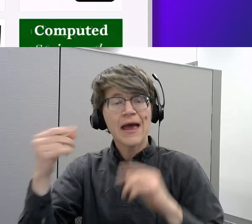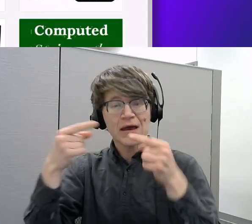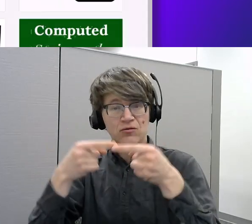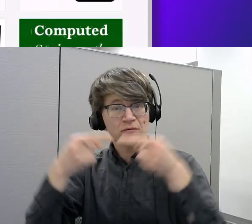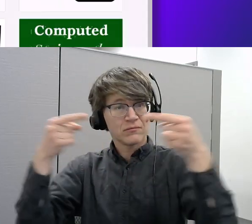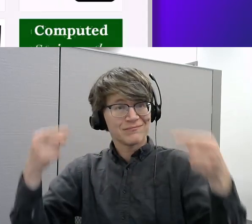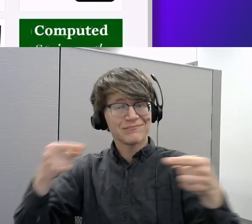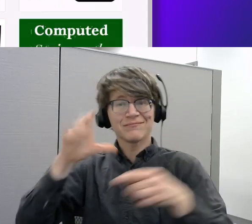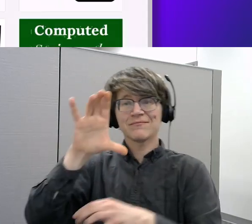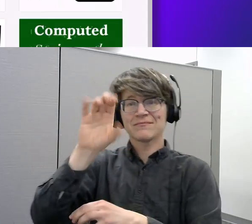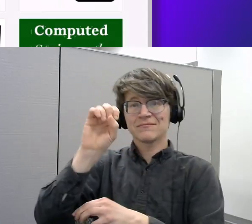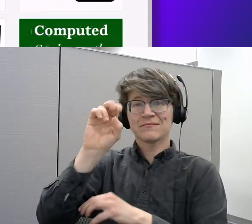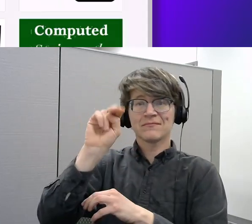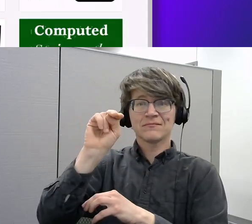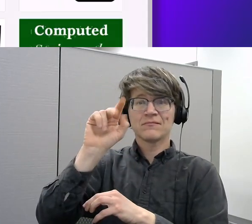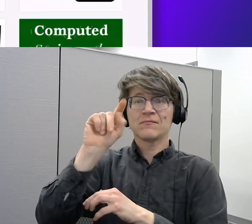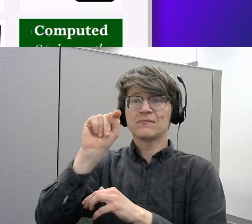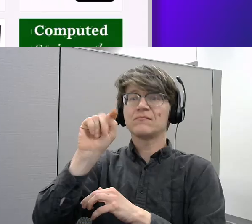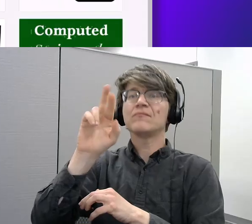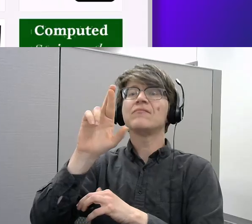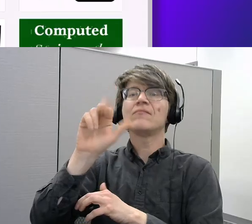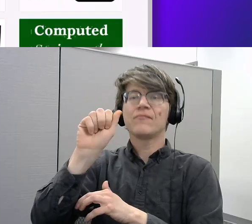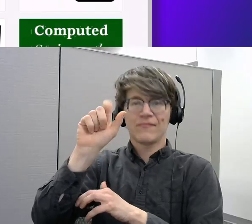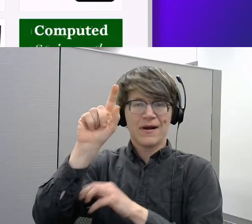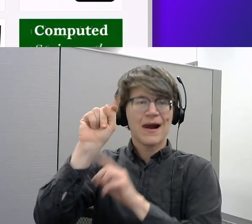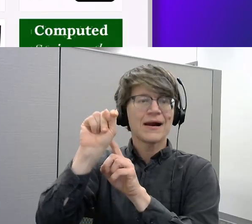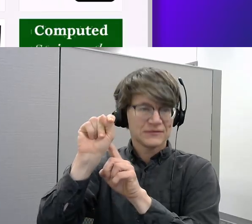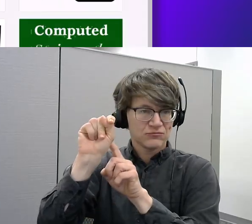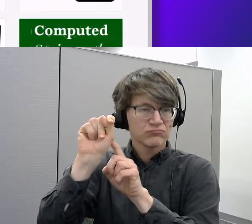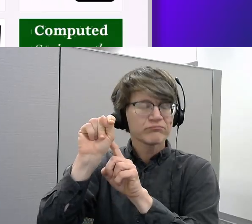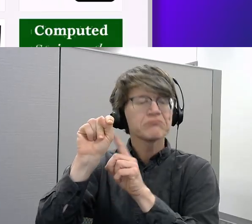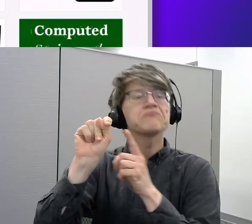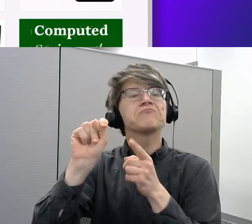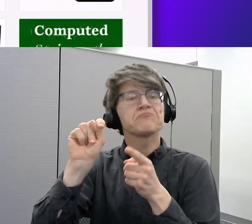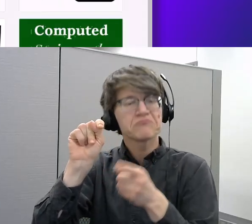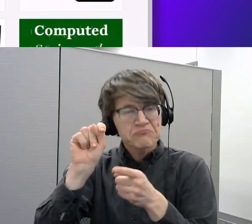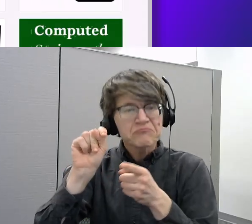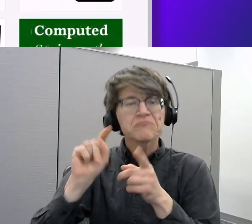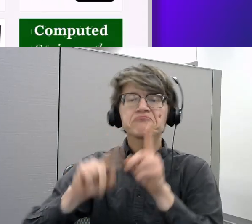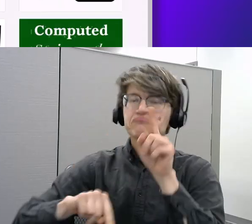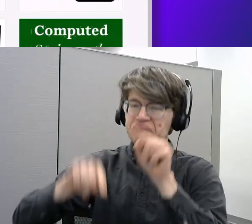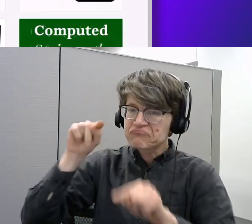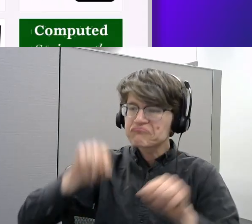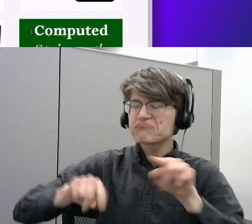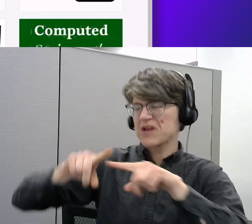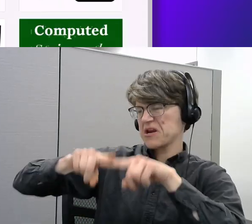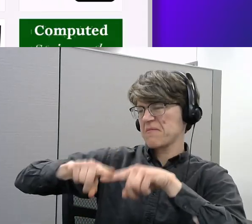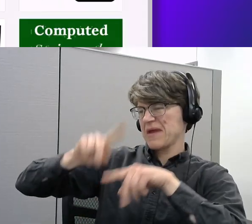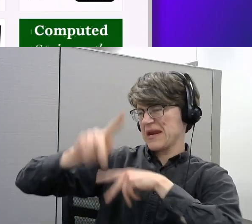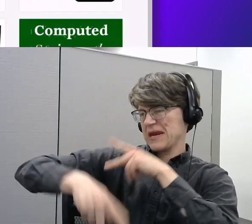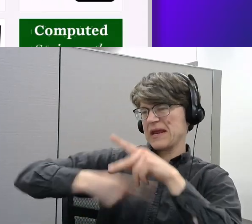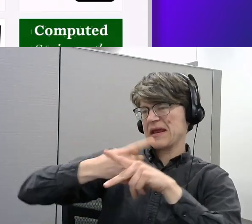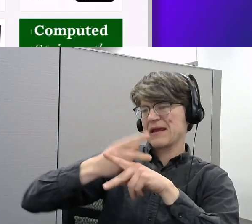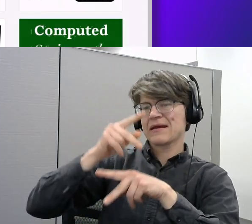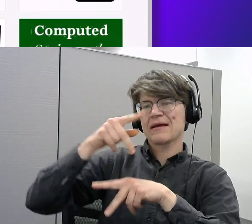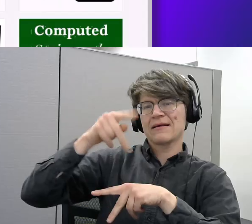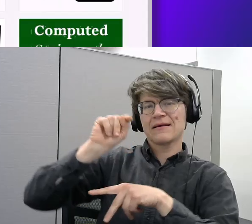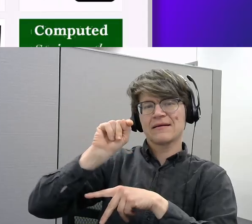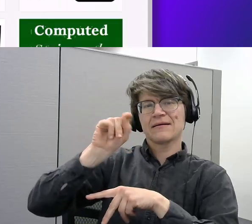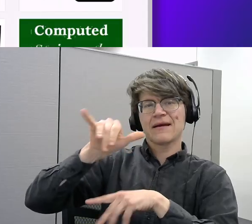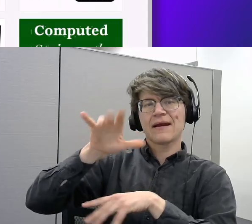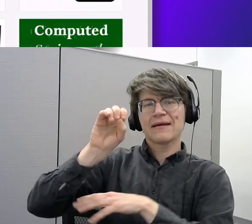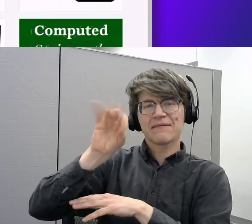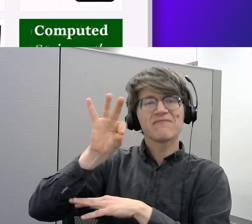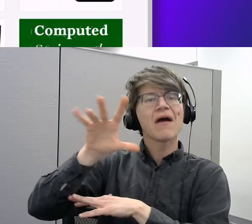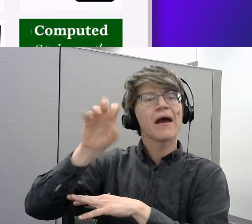anatomy of type that we learned last week, this is definitely something that you see depending on the typeface. So this, for example, has a lot of contrast. You